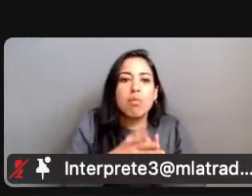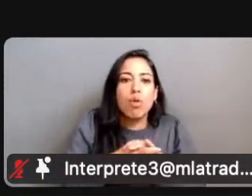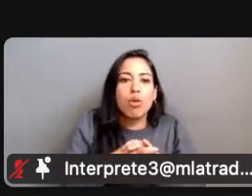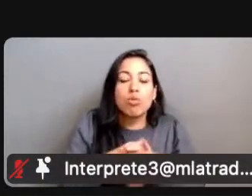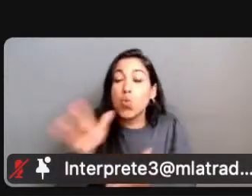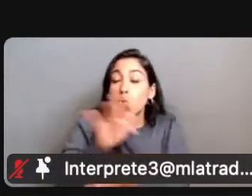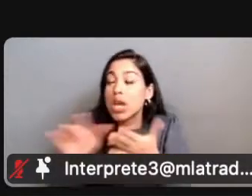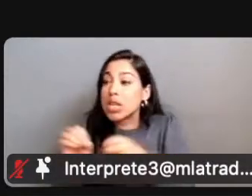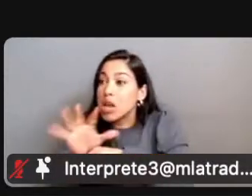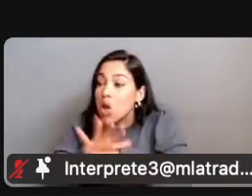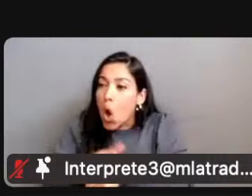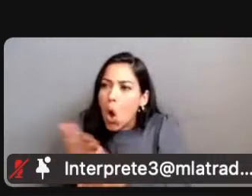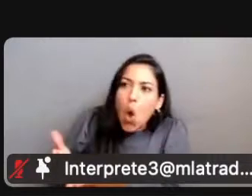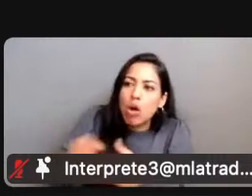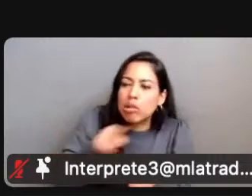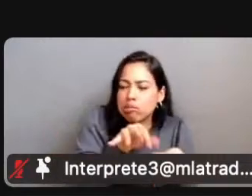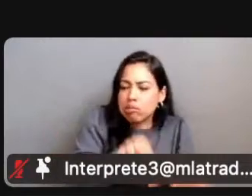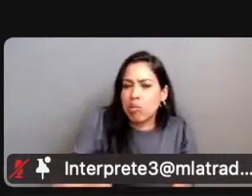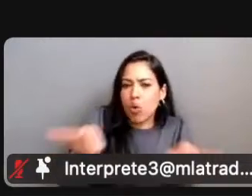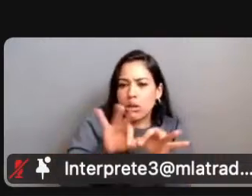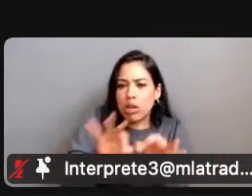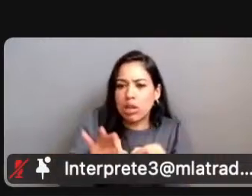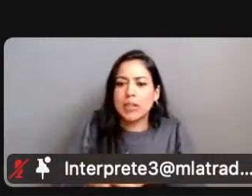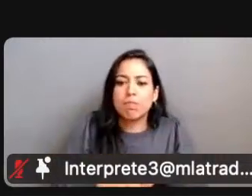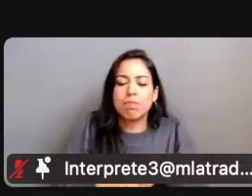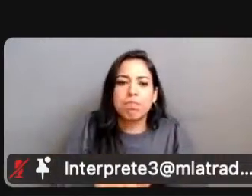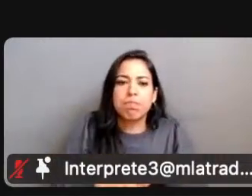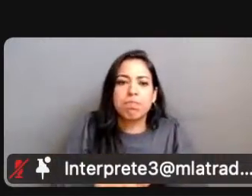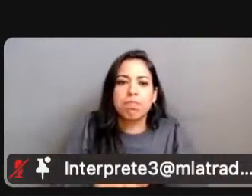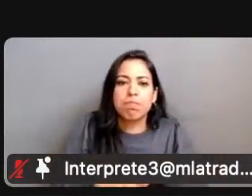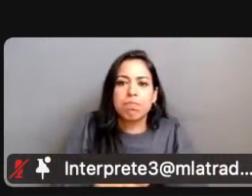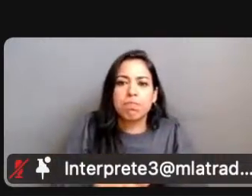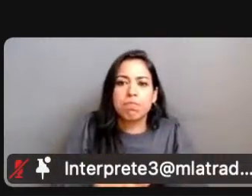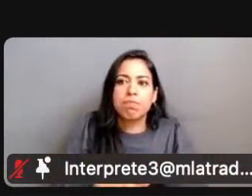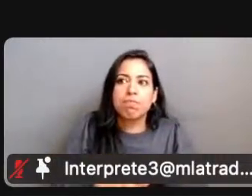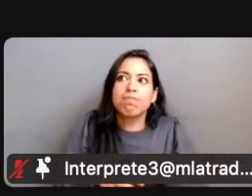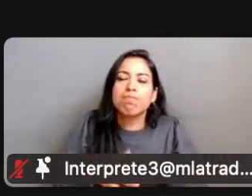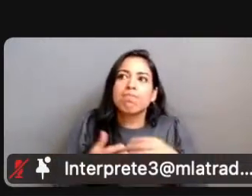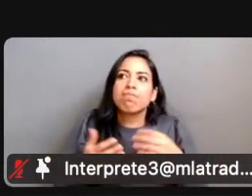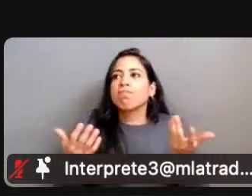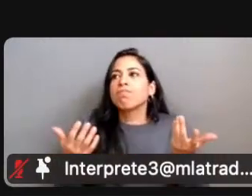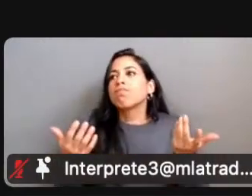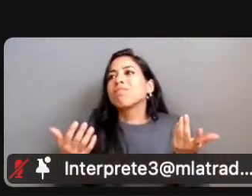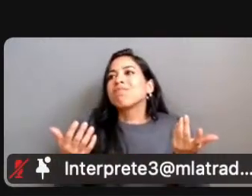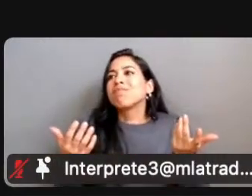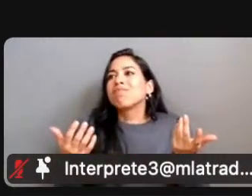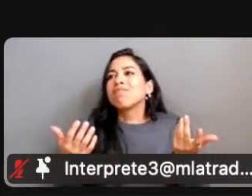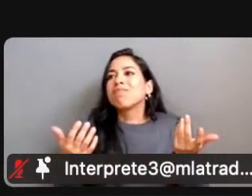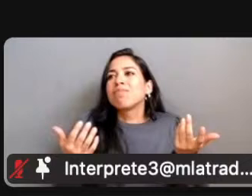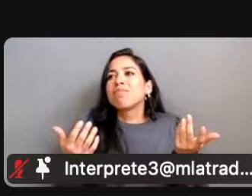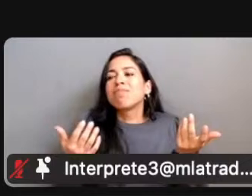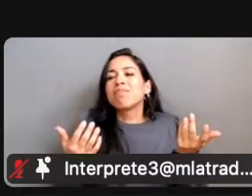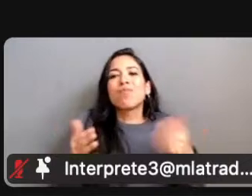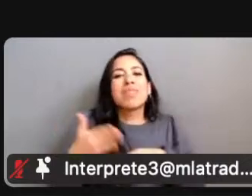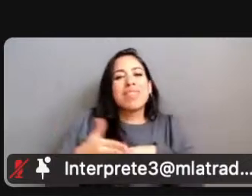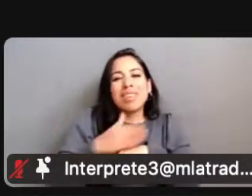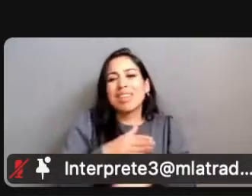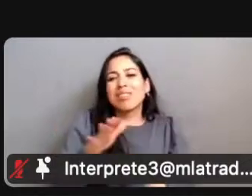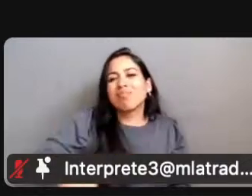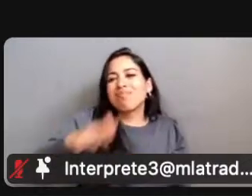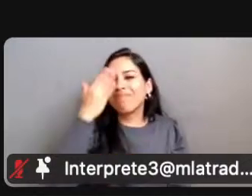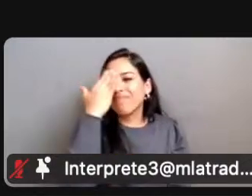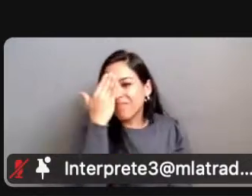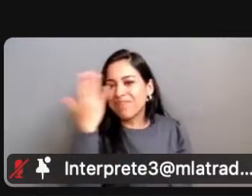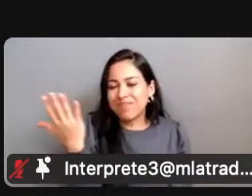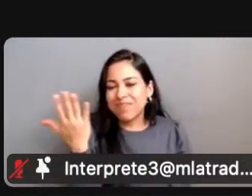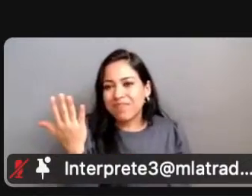to face this emergency because what we have already